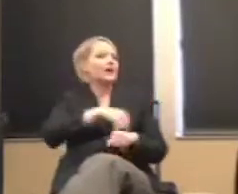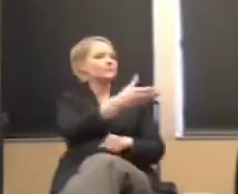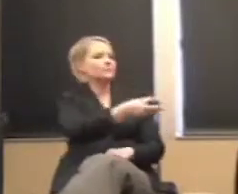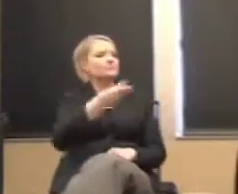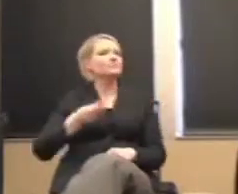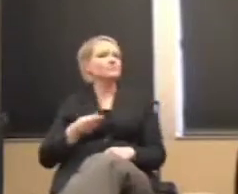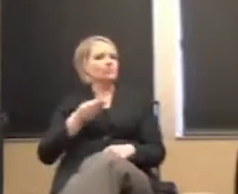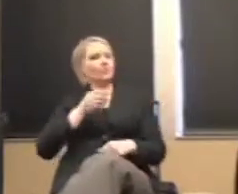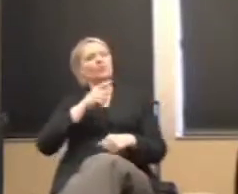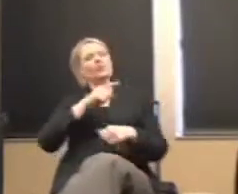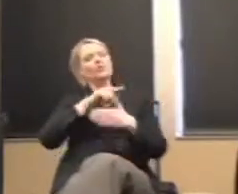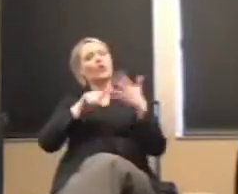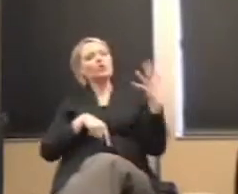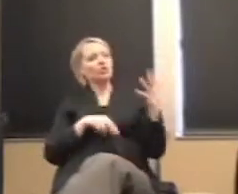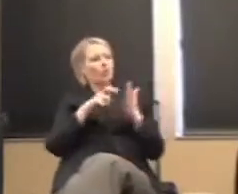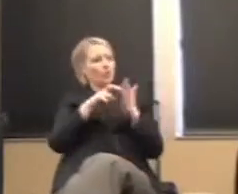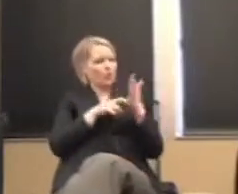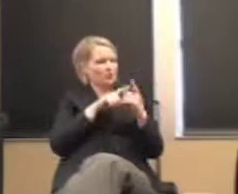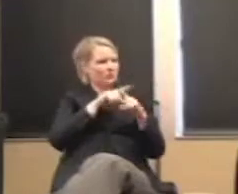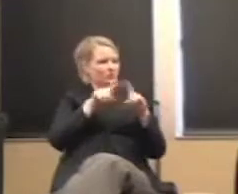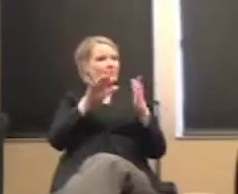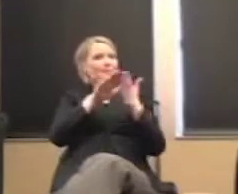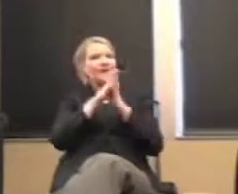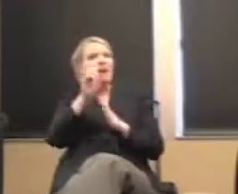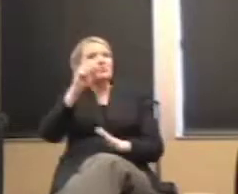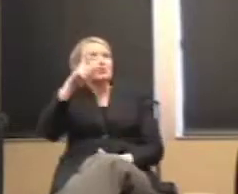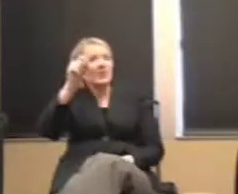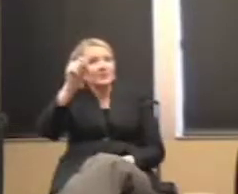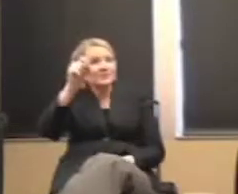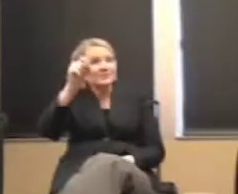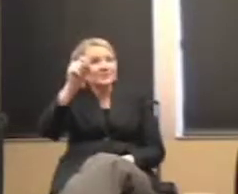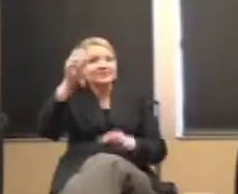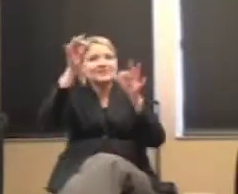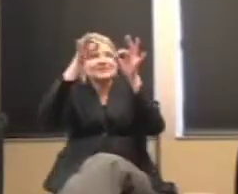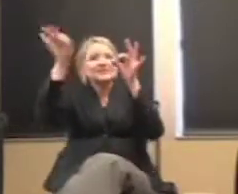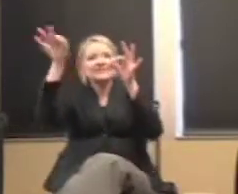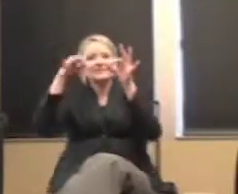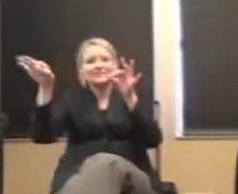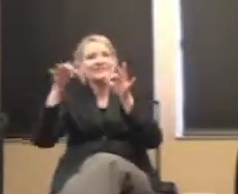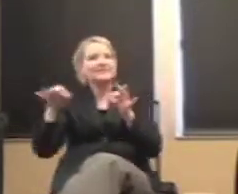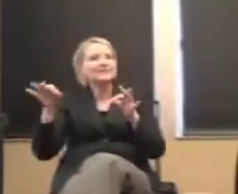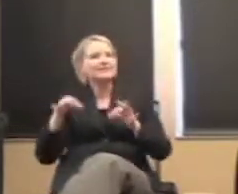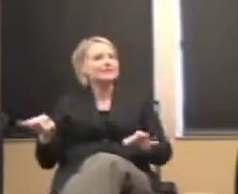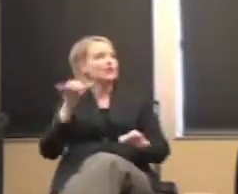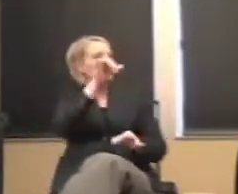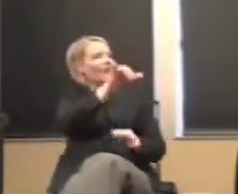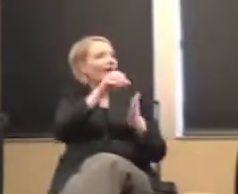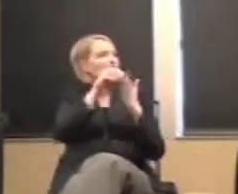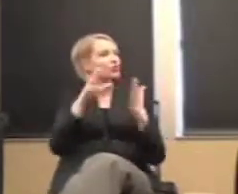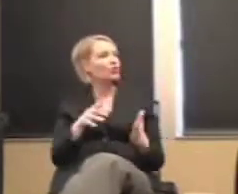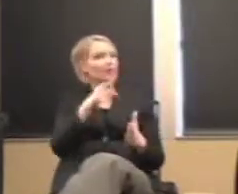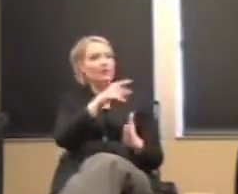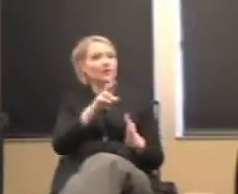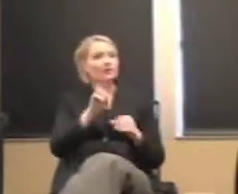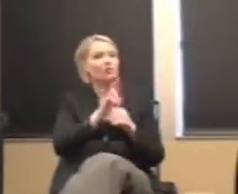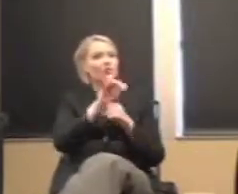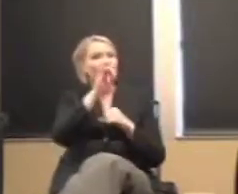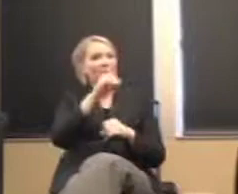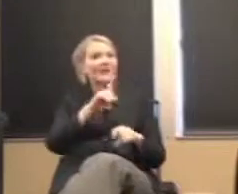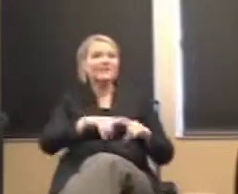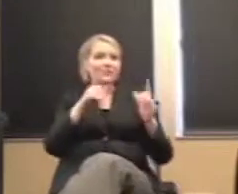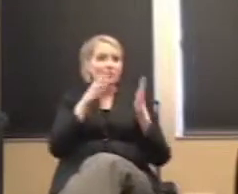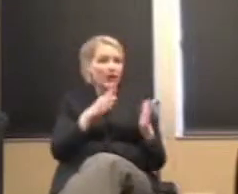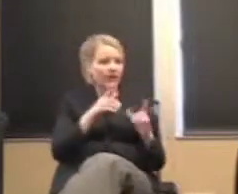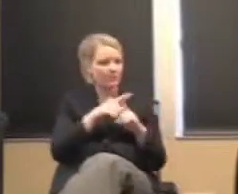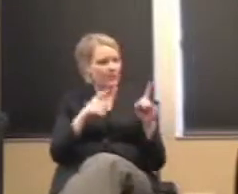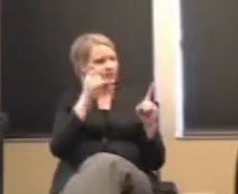different rules, but they also become scripts as a student, because this might be a student who typically uses an iPad in a different way. But if it's going